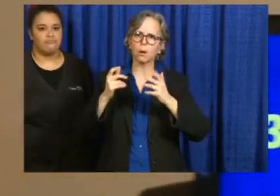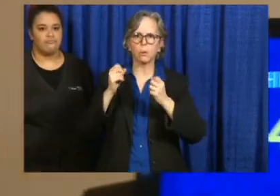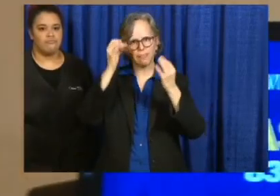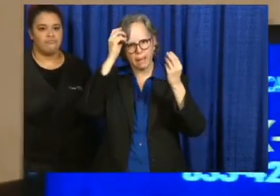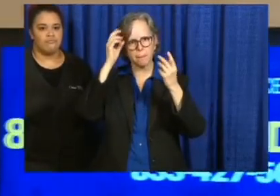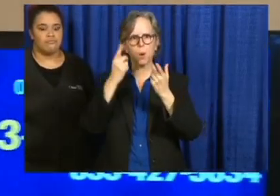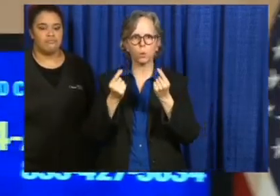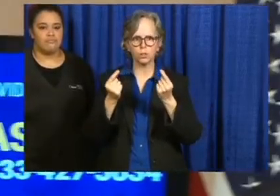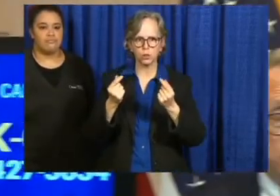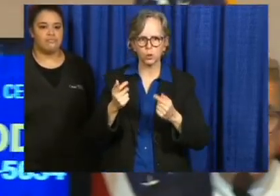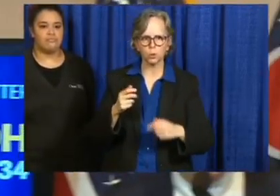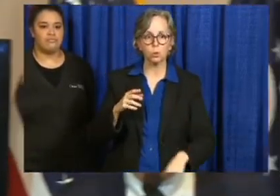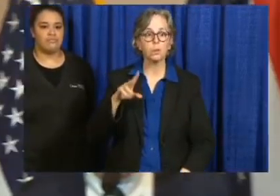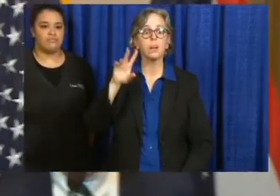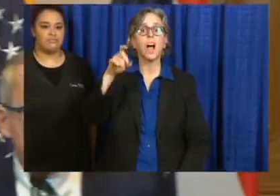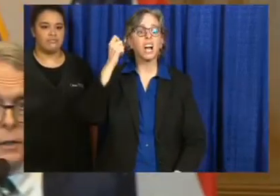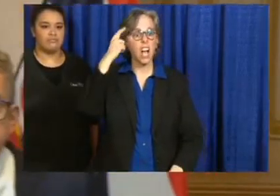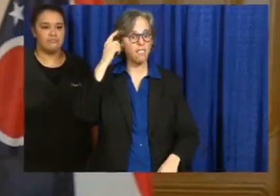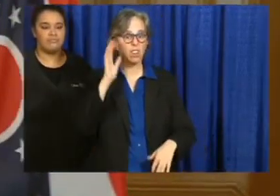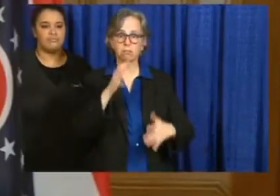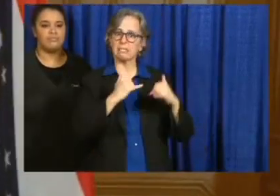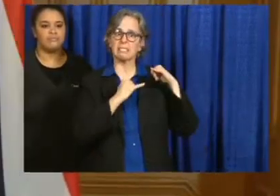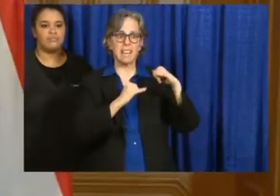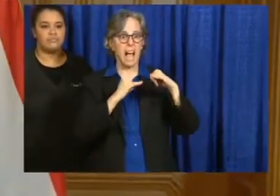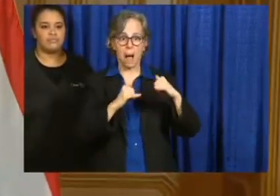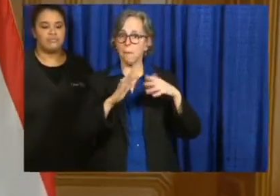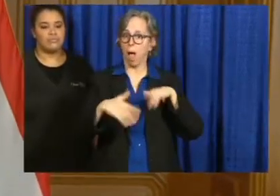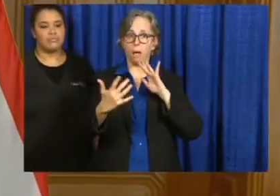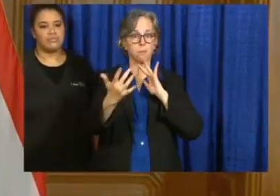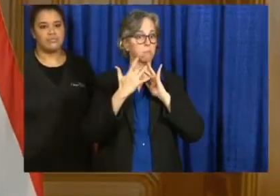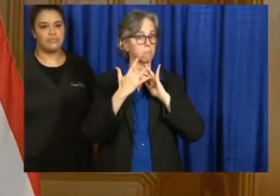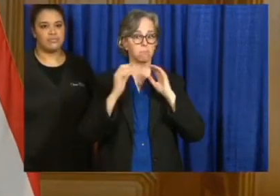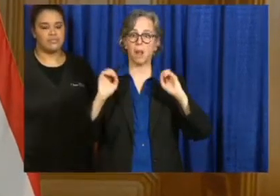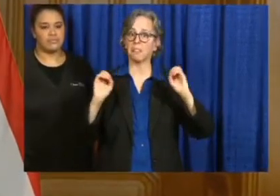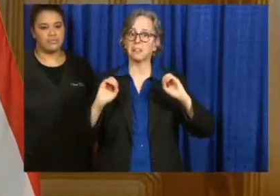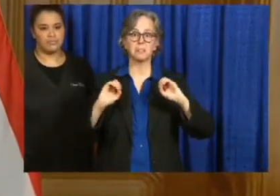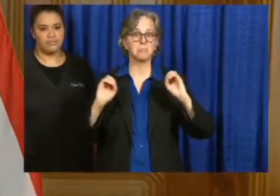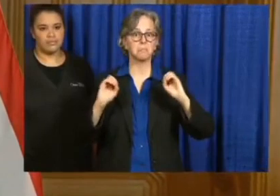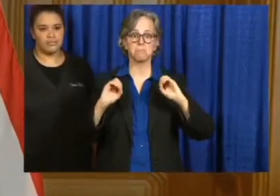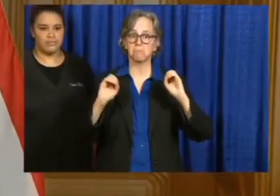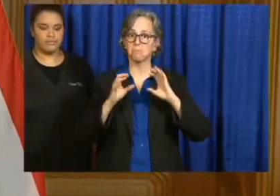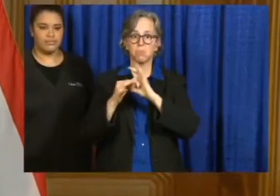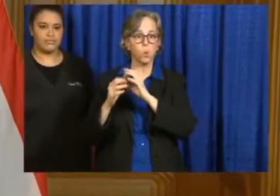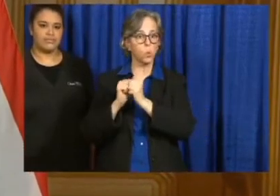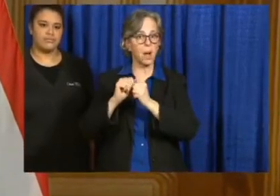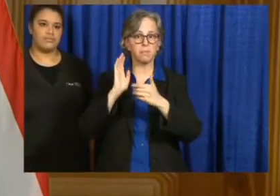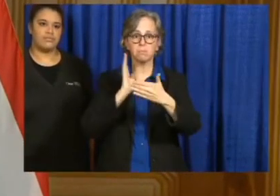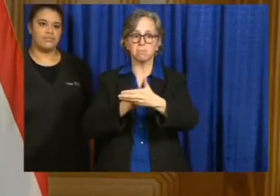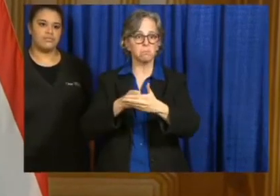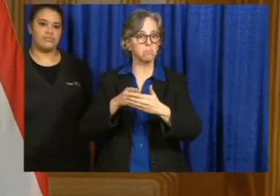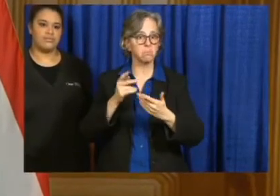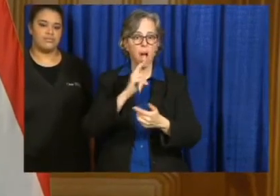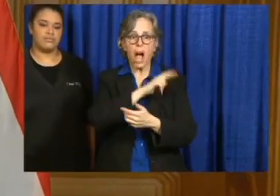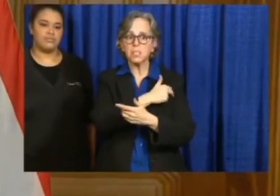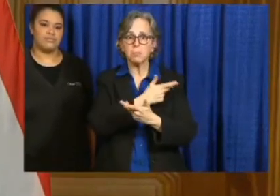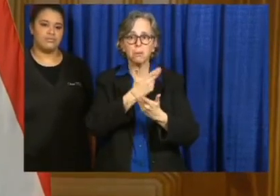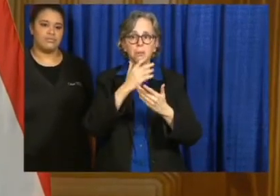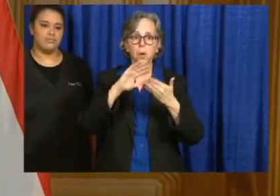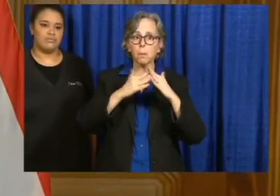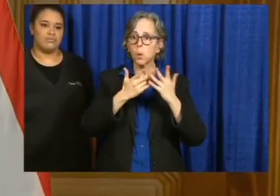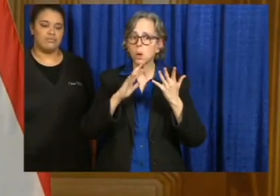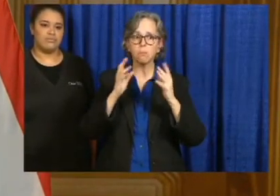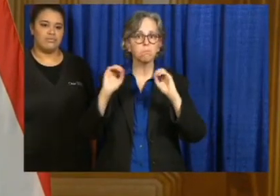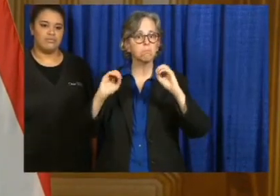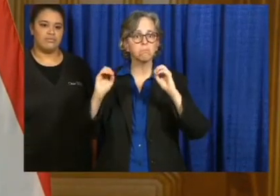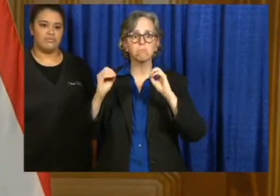been contacted, I don't think the Lieutenant Governor has either, by anybody in the hospital community about a concern about